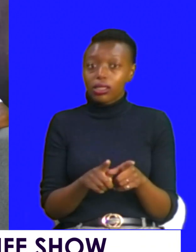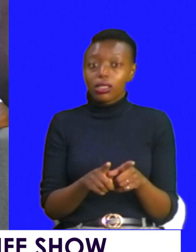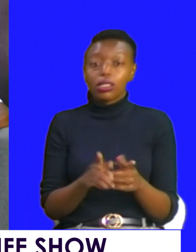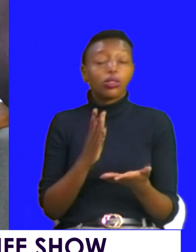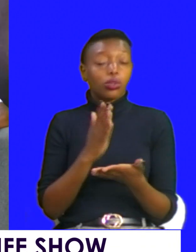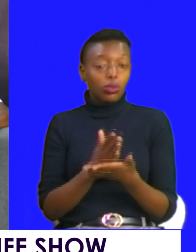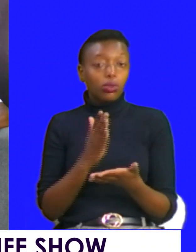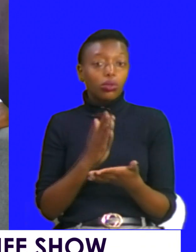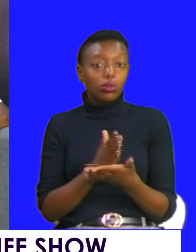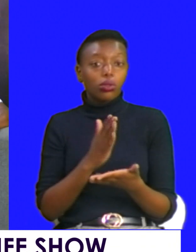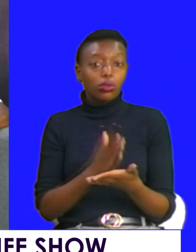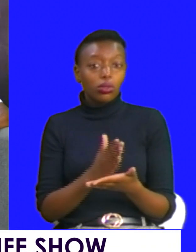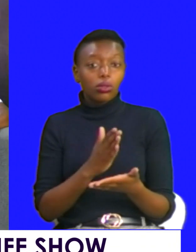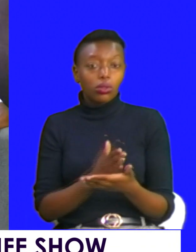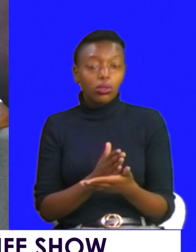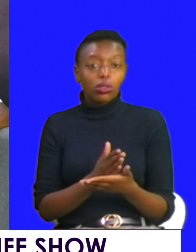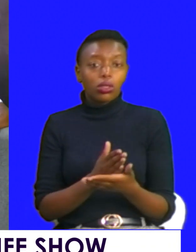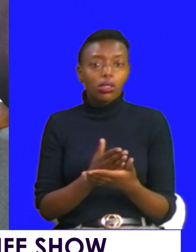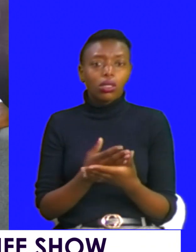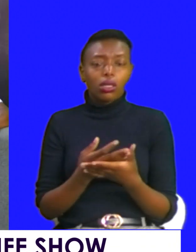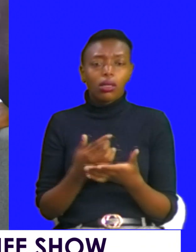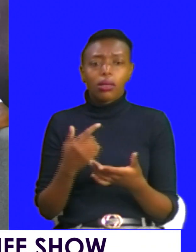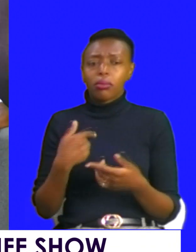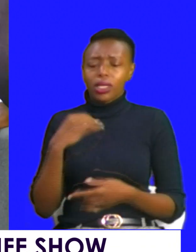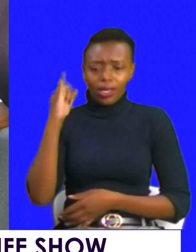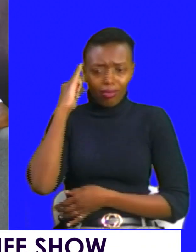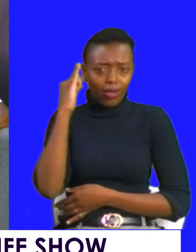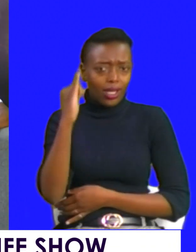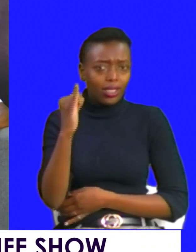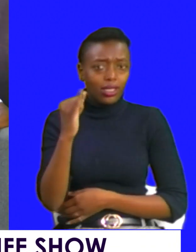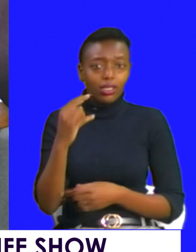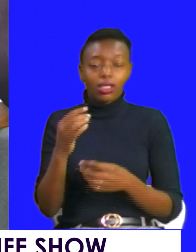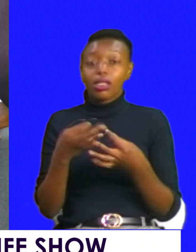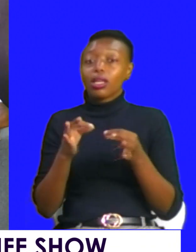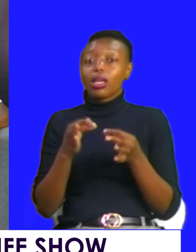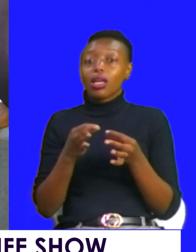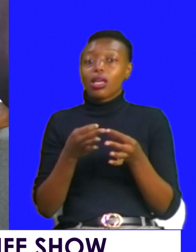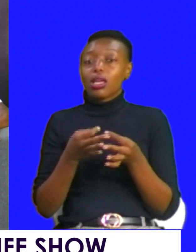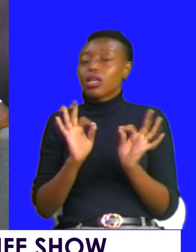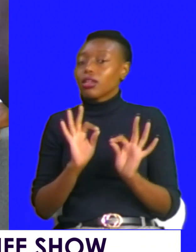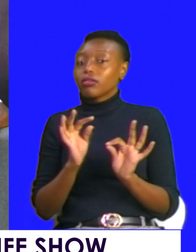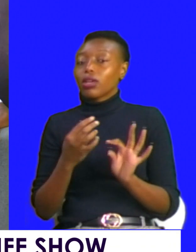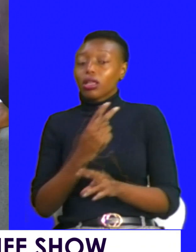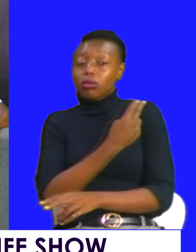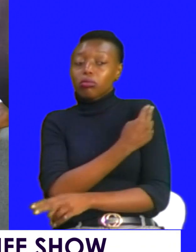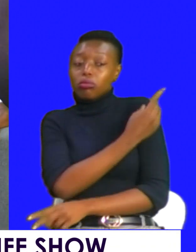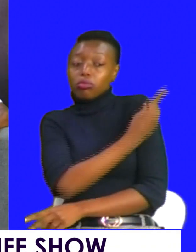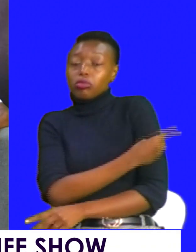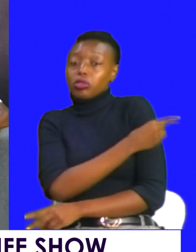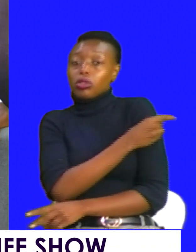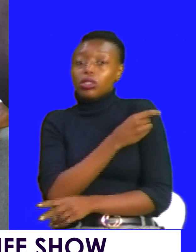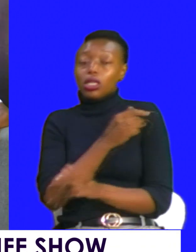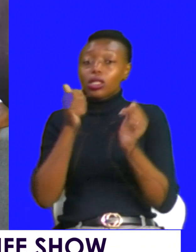I'm imagining if I went to a doctor, to a clinic, and then I saw a poster